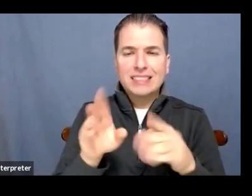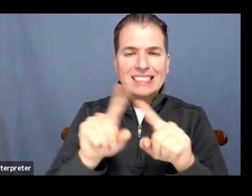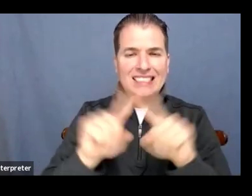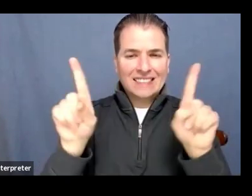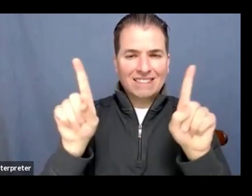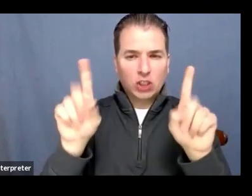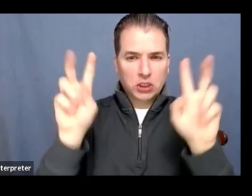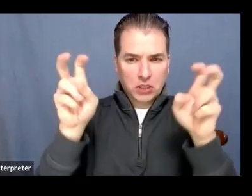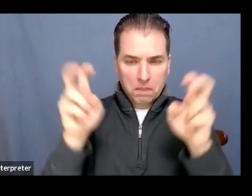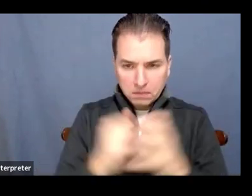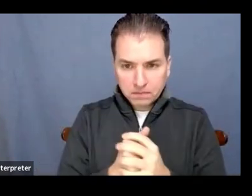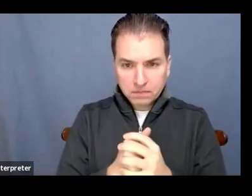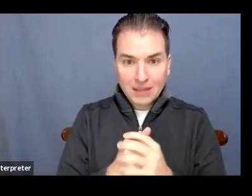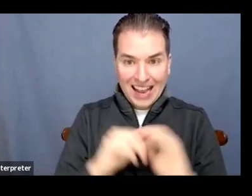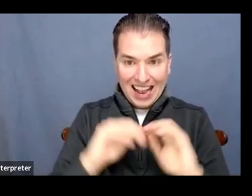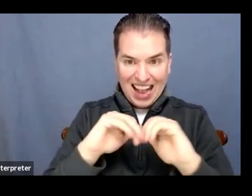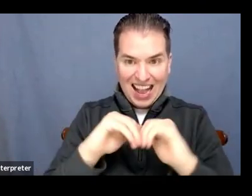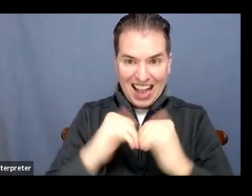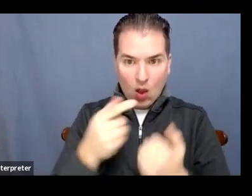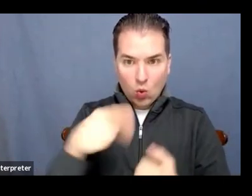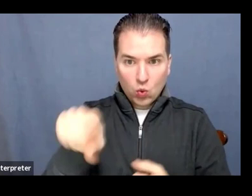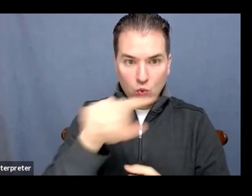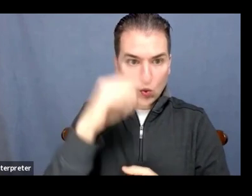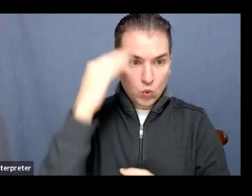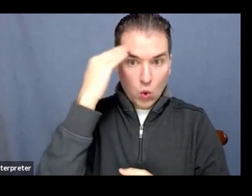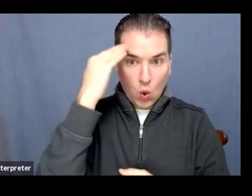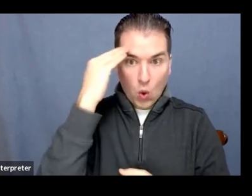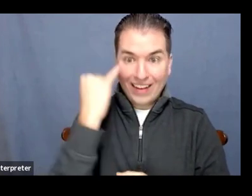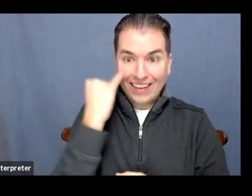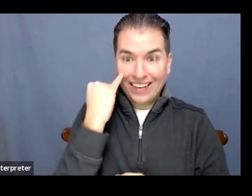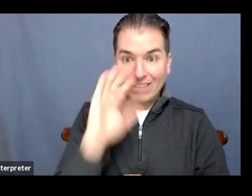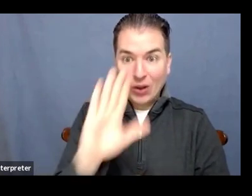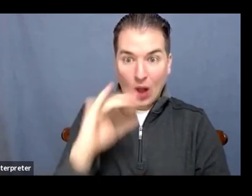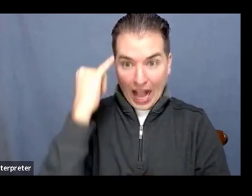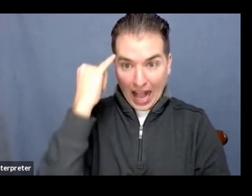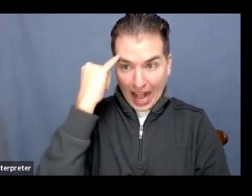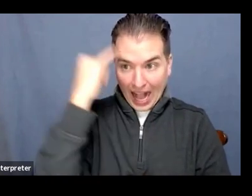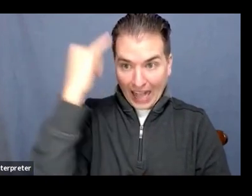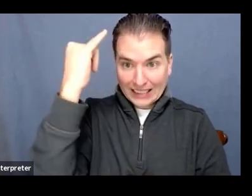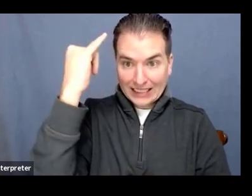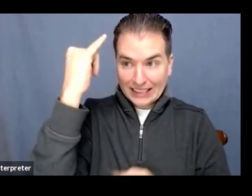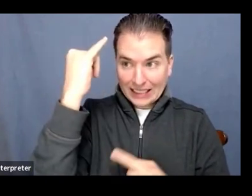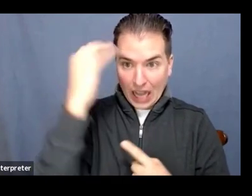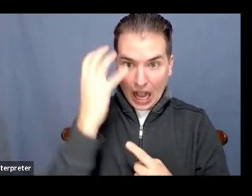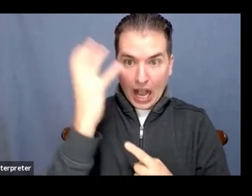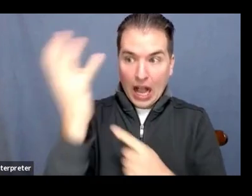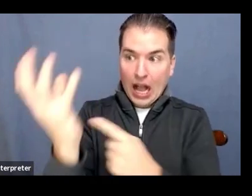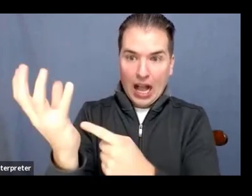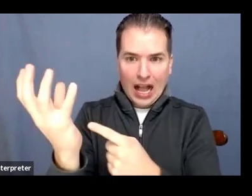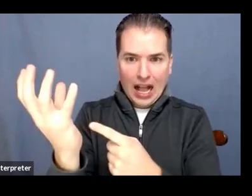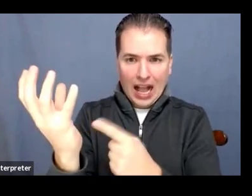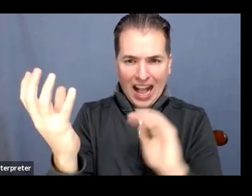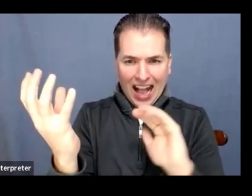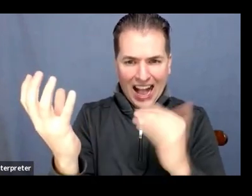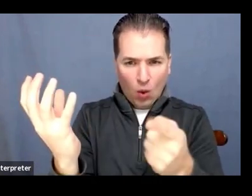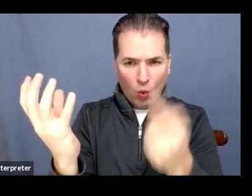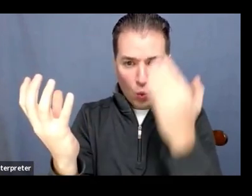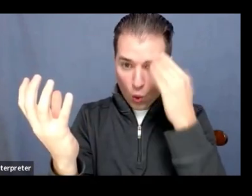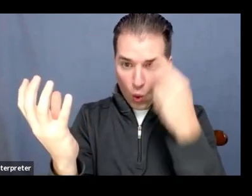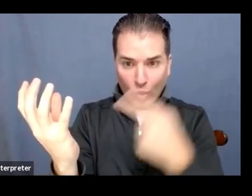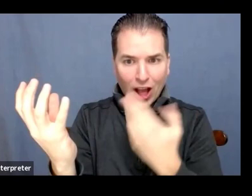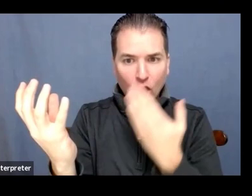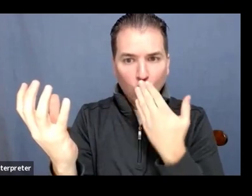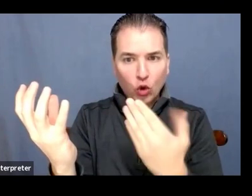is, how do you know if your mind-changing idea, or more specifically, your value proposition, is a good